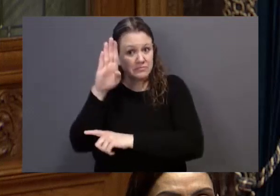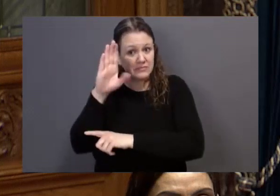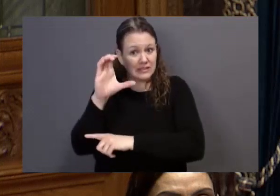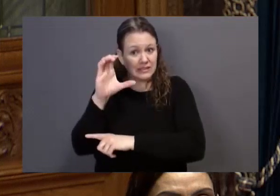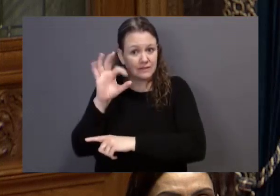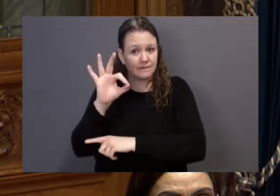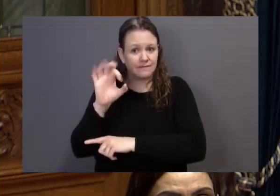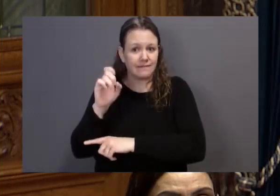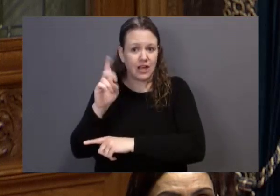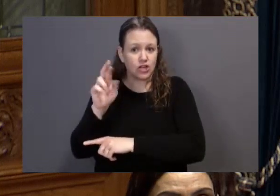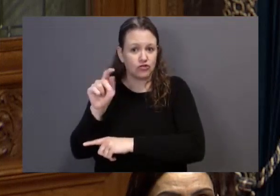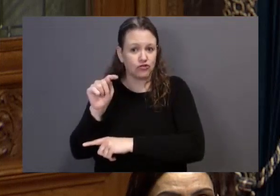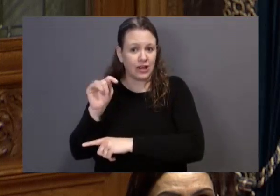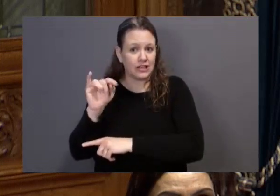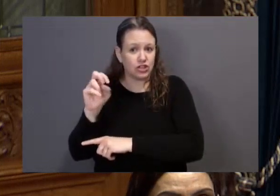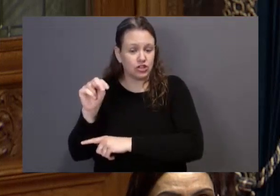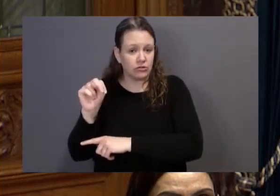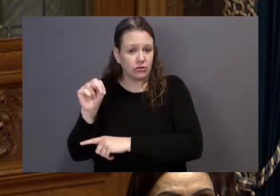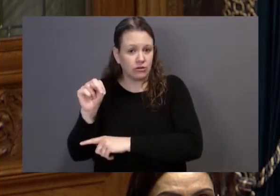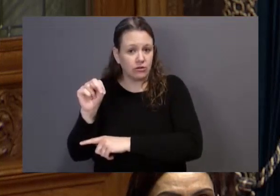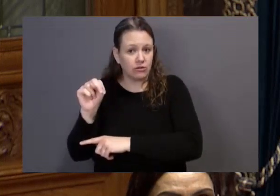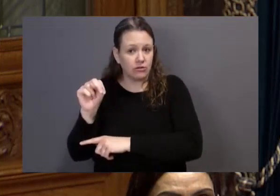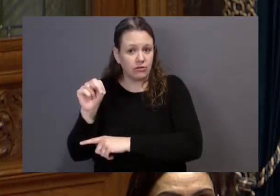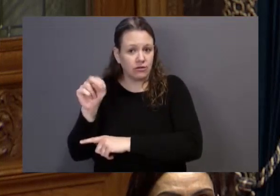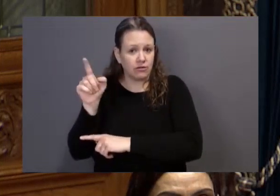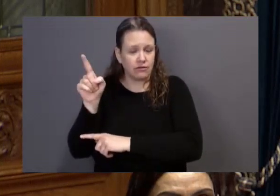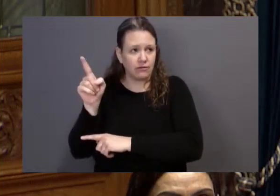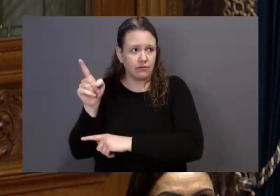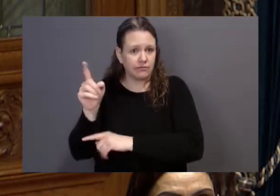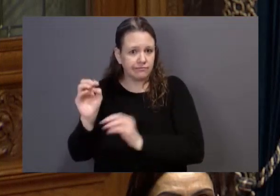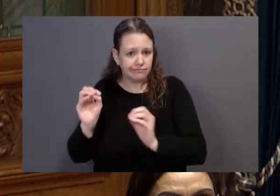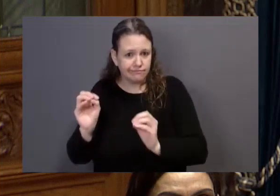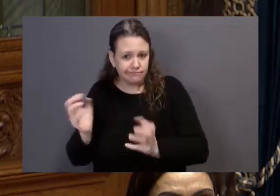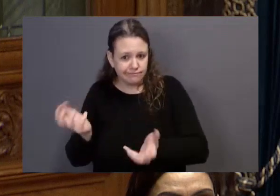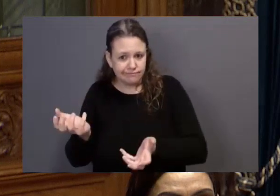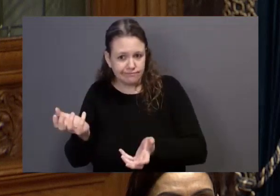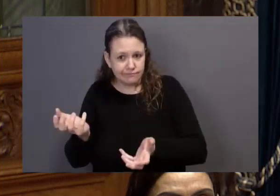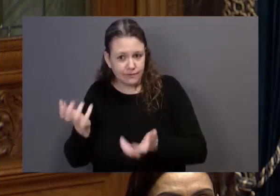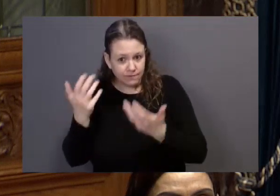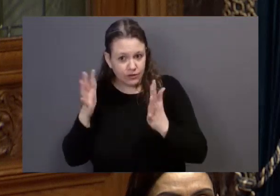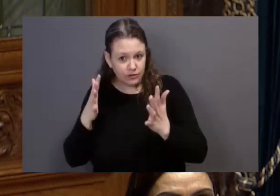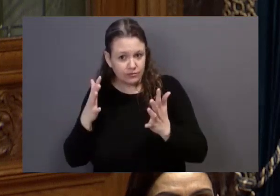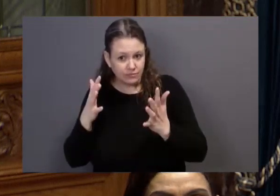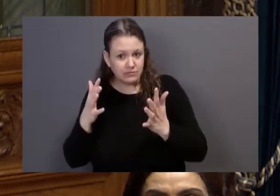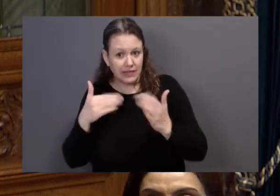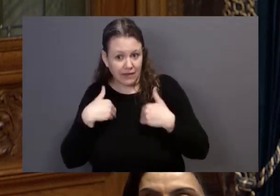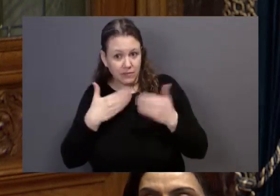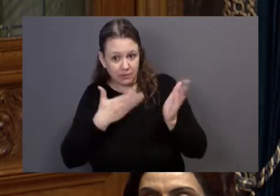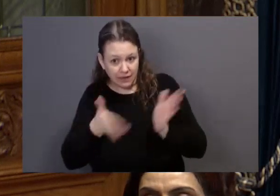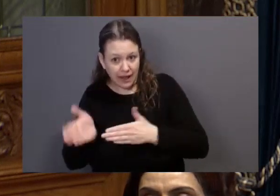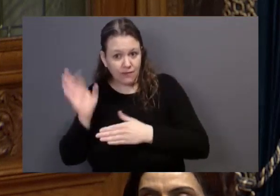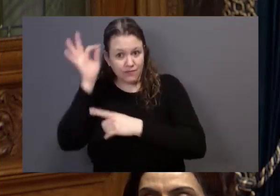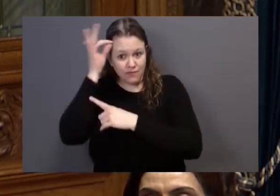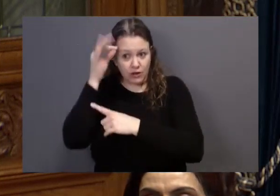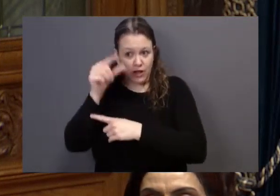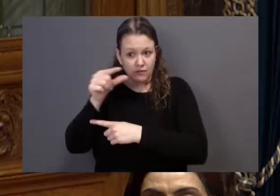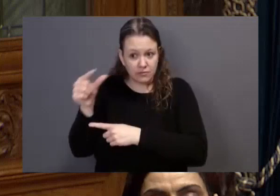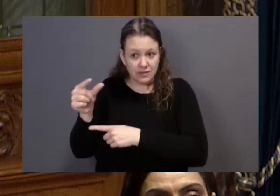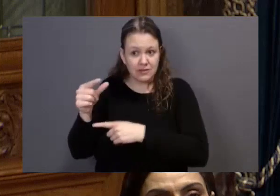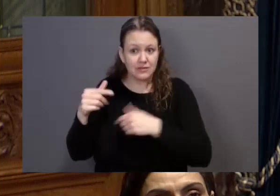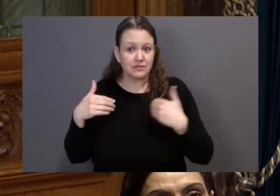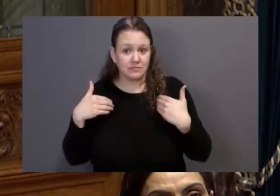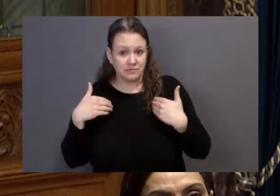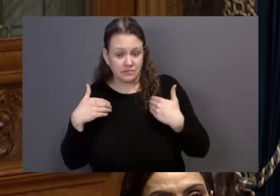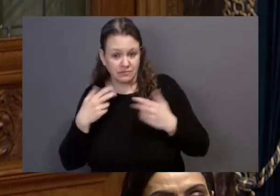Surrey. He told him that he had a plan with the federal government for the police jurisdictional issue Surrey Police brought to our committee 2 years